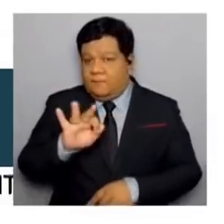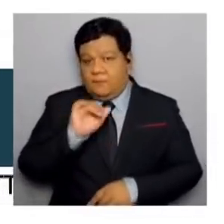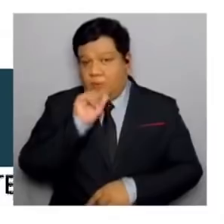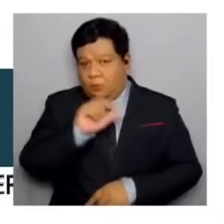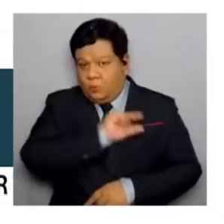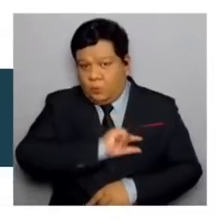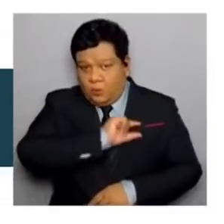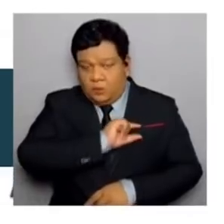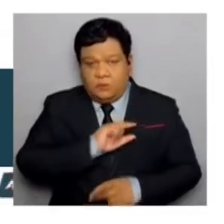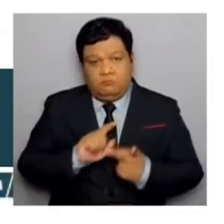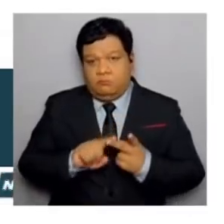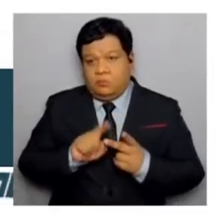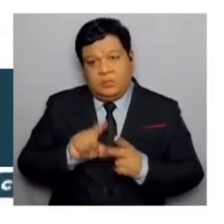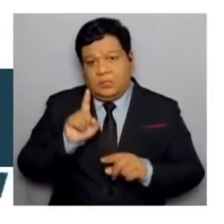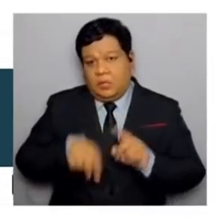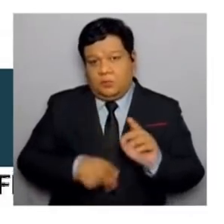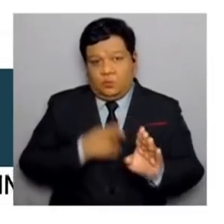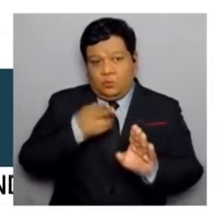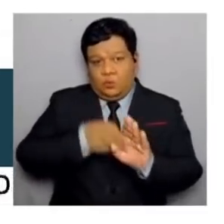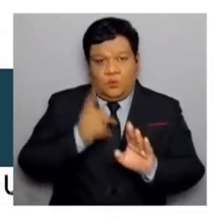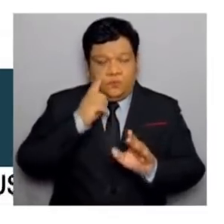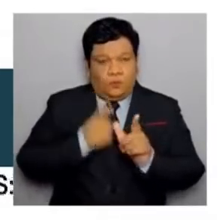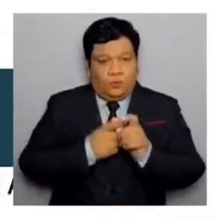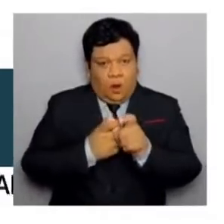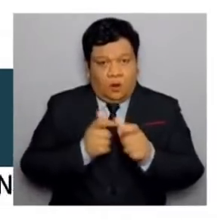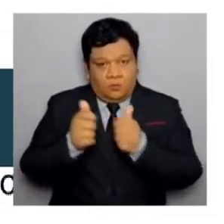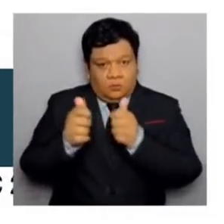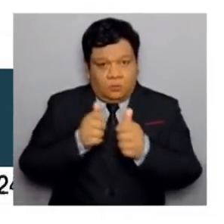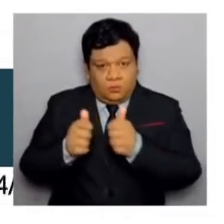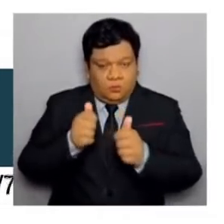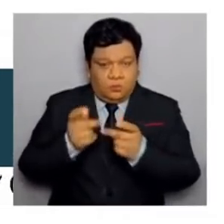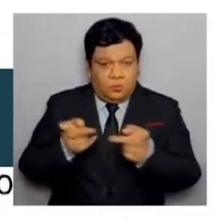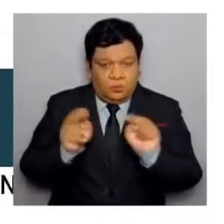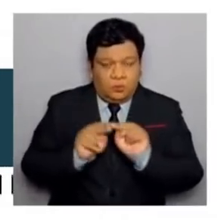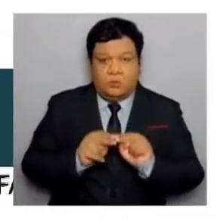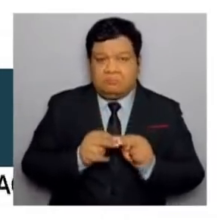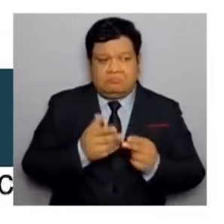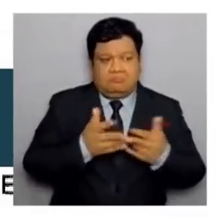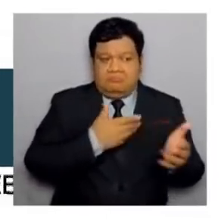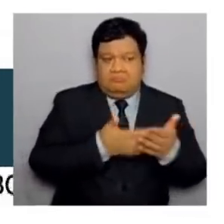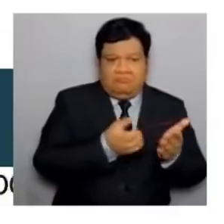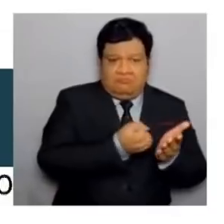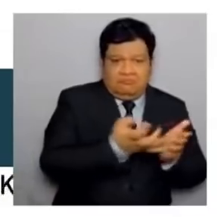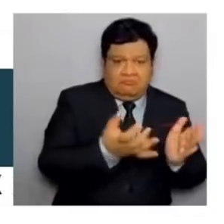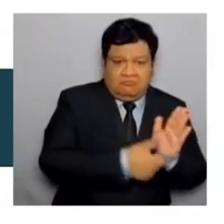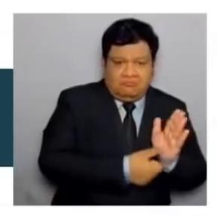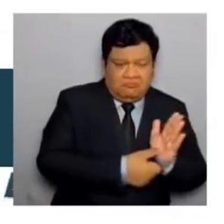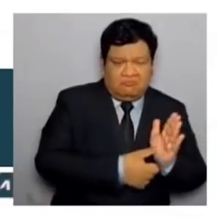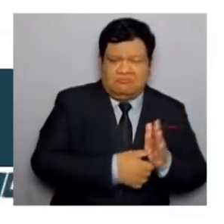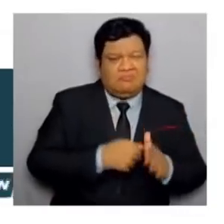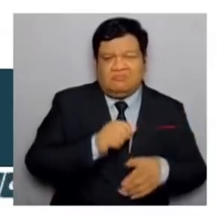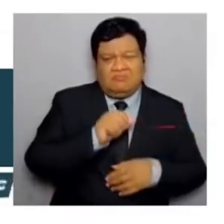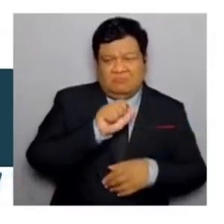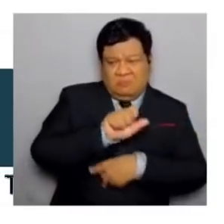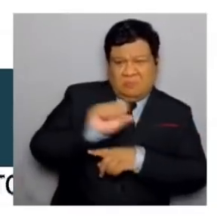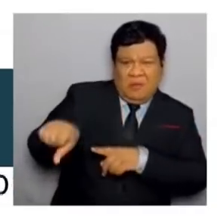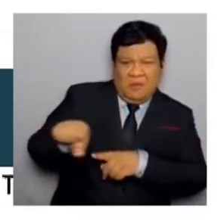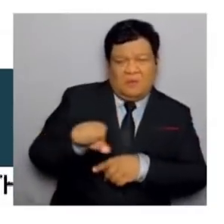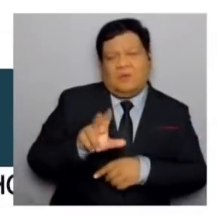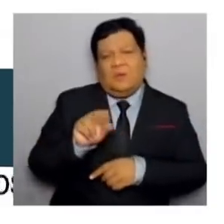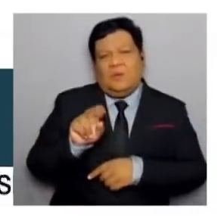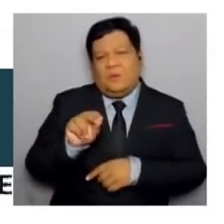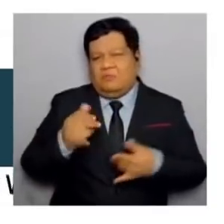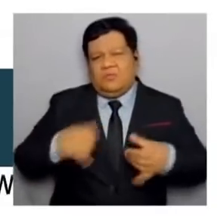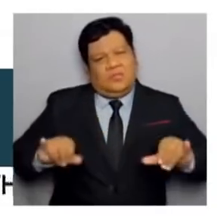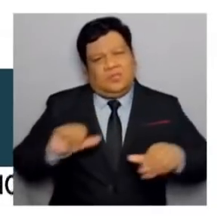not eligible to run in a particular position, no amount of votes will cure the deficiency. No amount of vote will cure